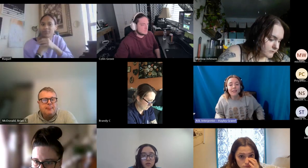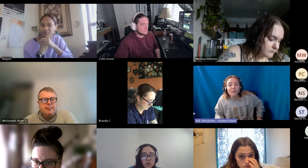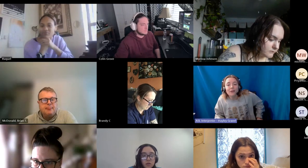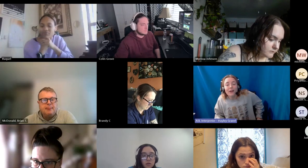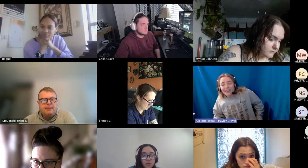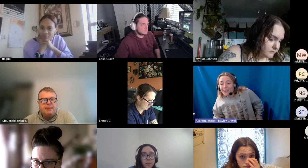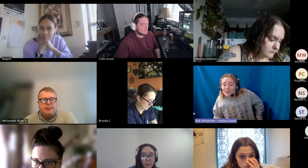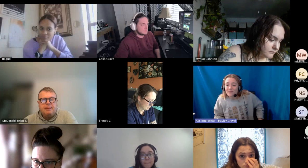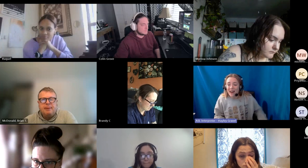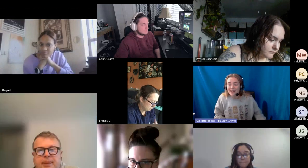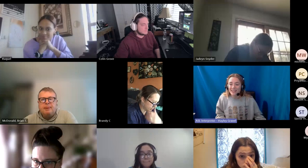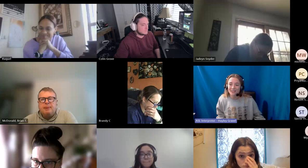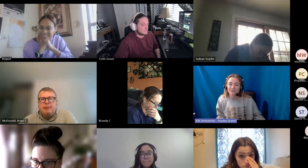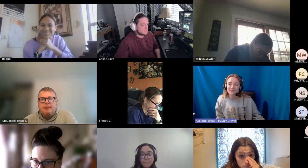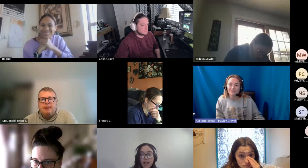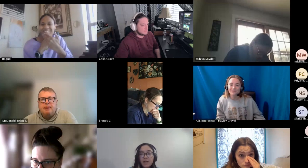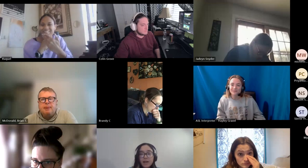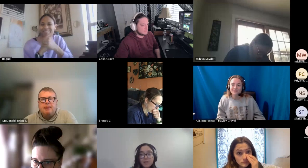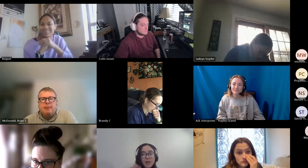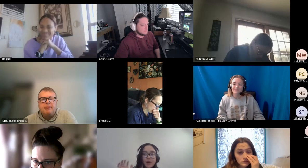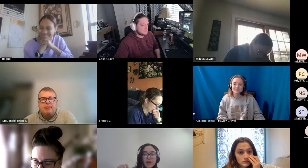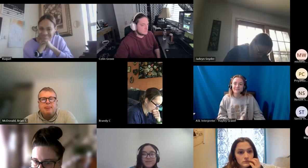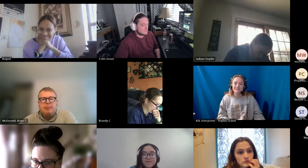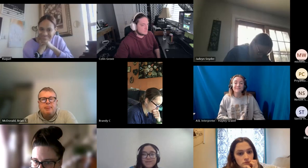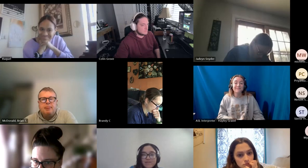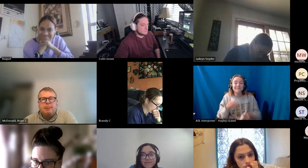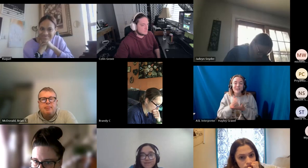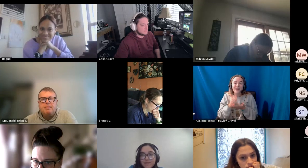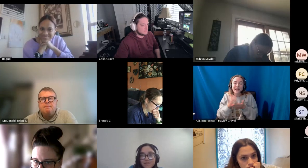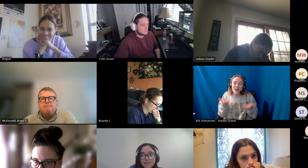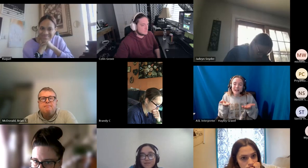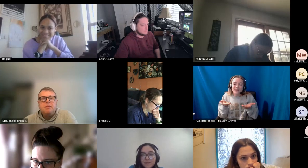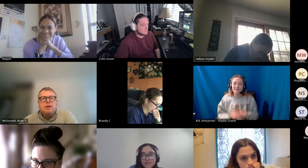Yeah, if you could send that, that'd be great. Thank you so much. All right, you're welcome.